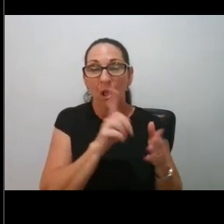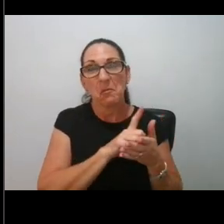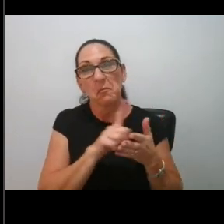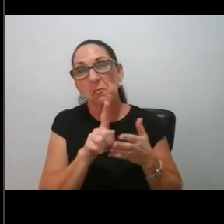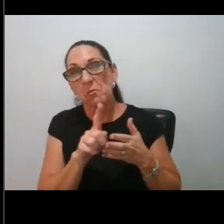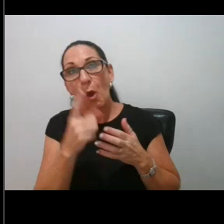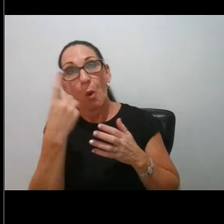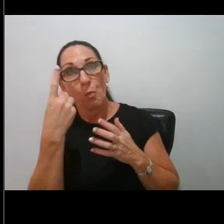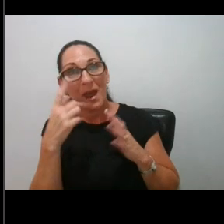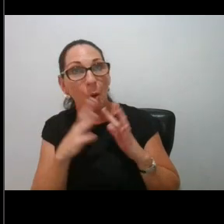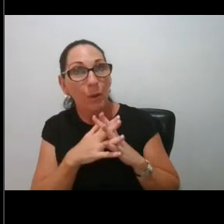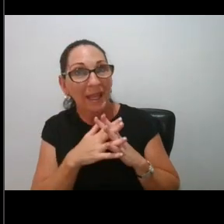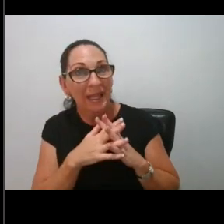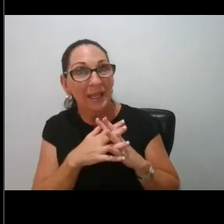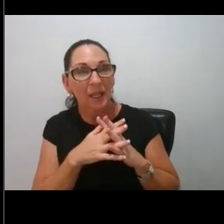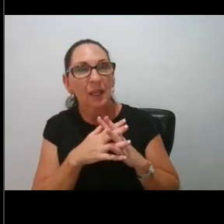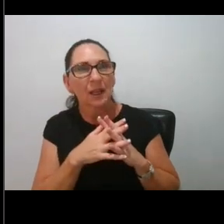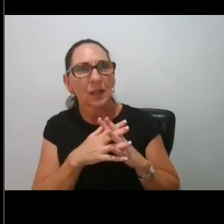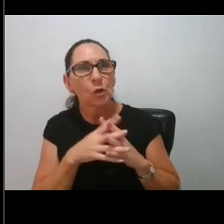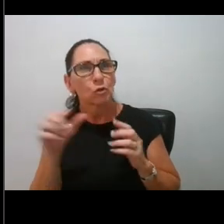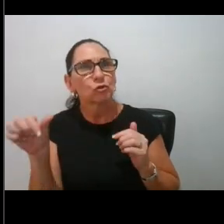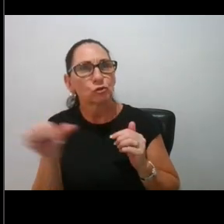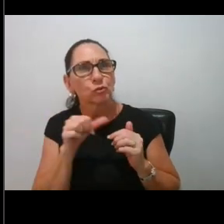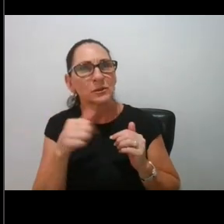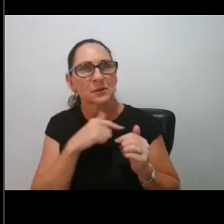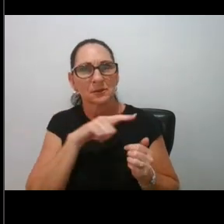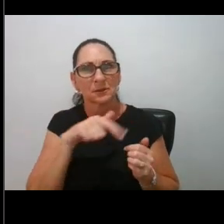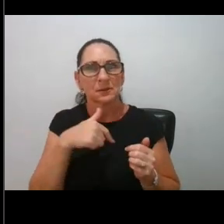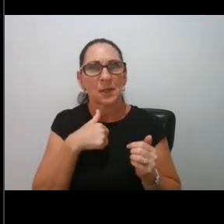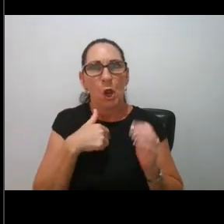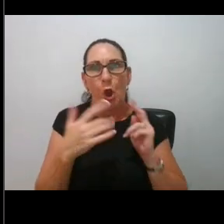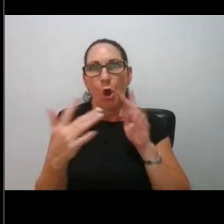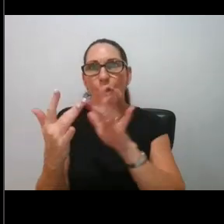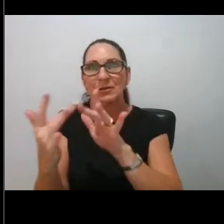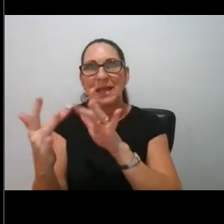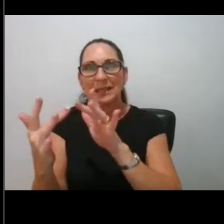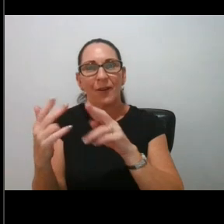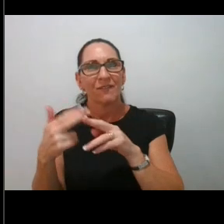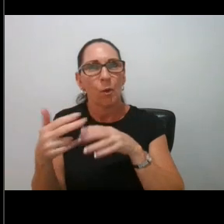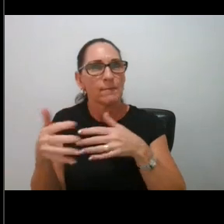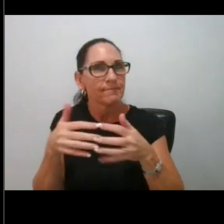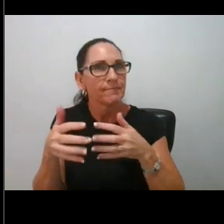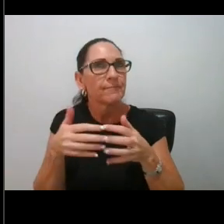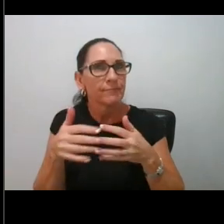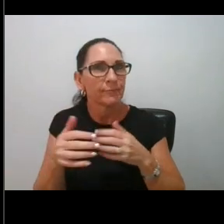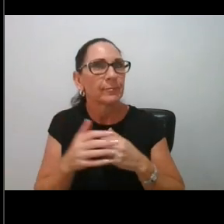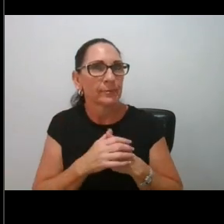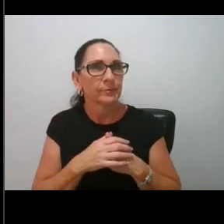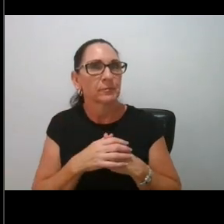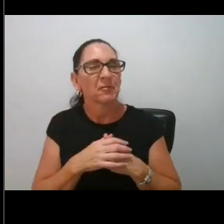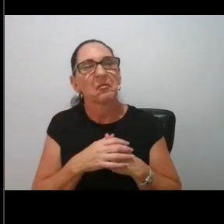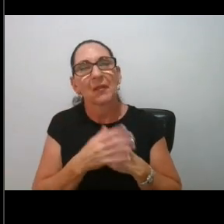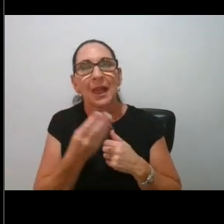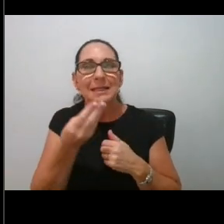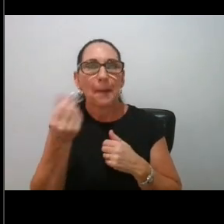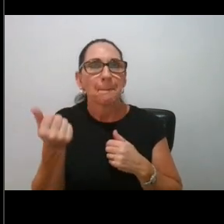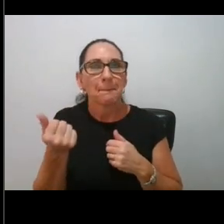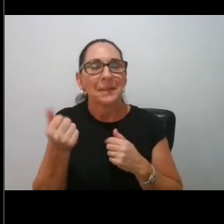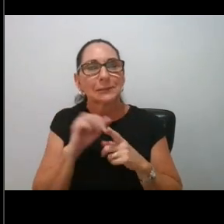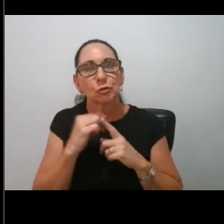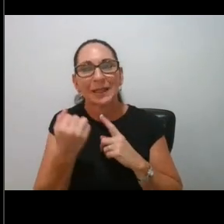referred, you would expect to hear from a convener. And of course, there are exceptions to that as well. I